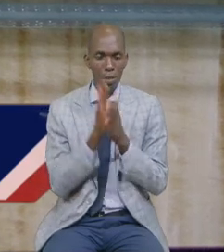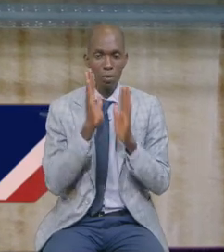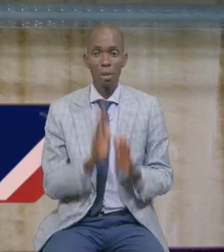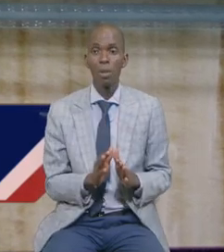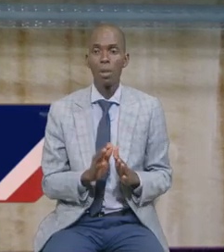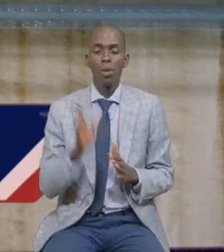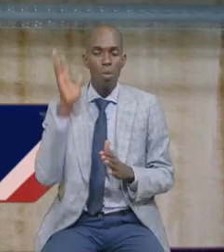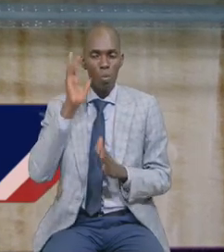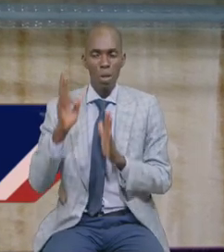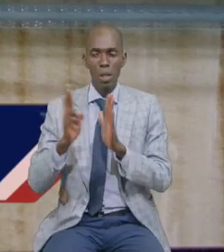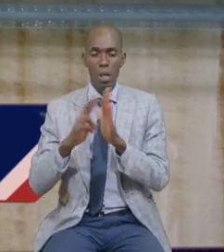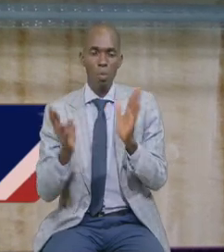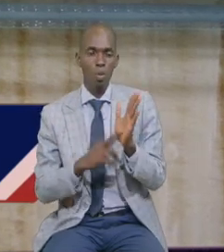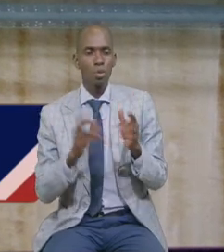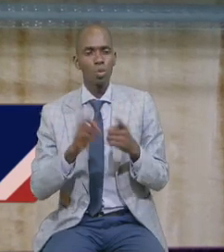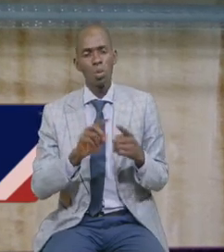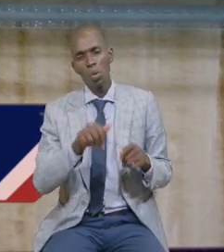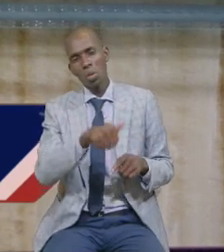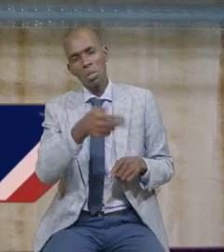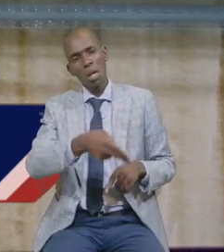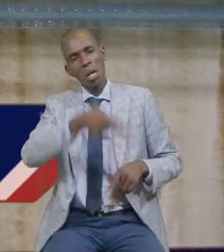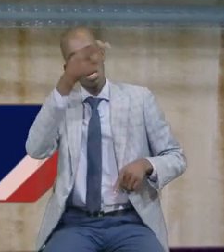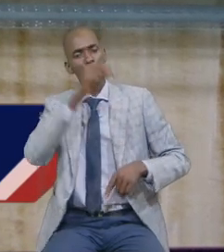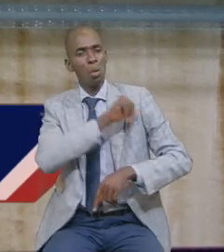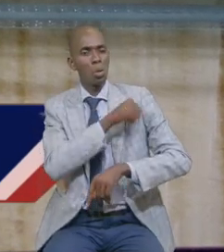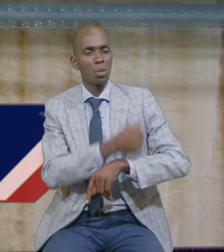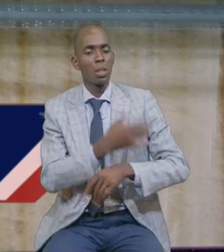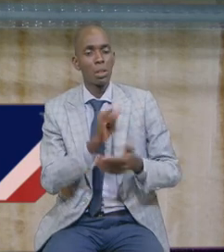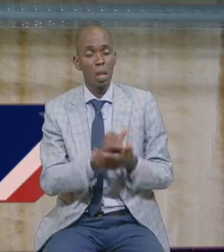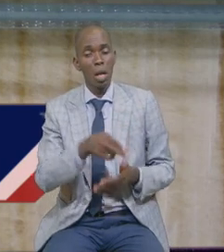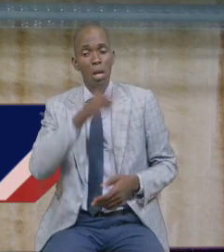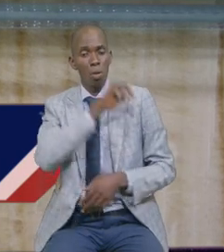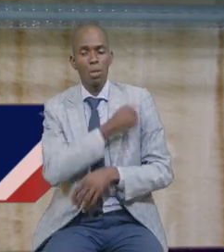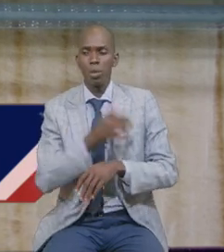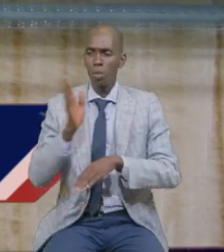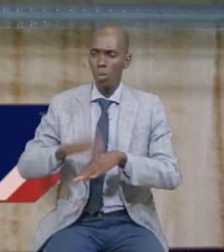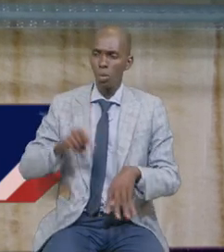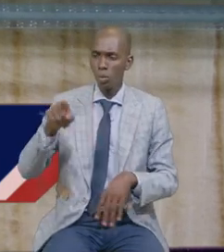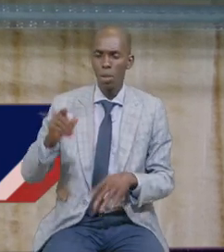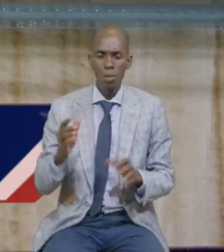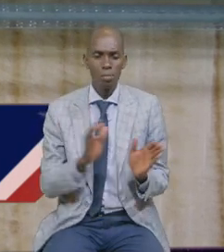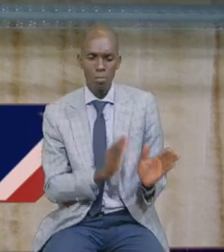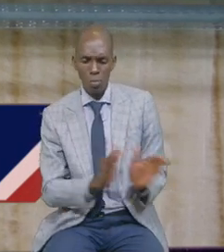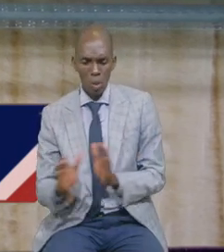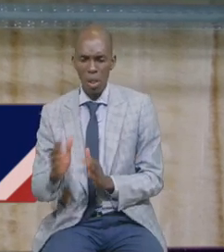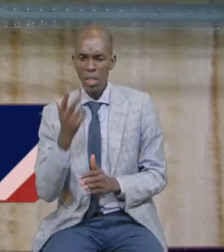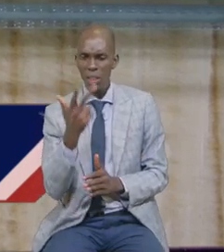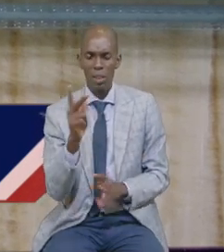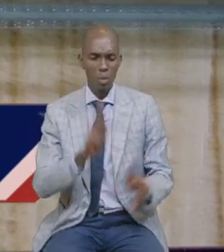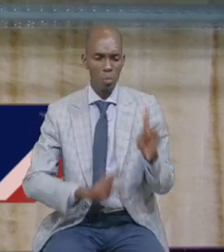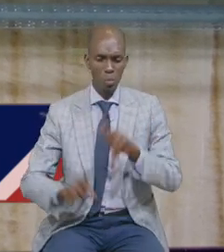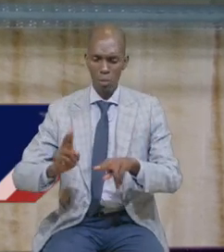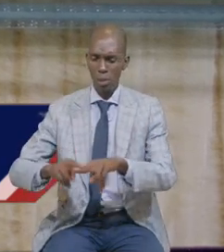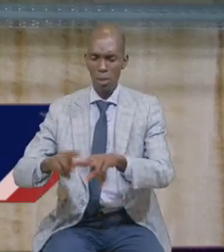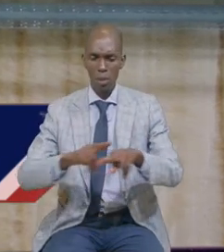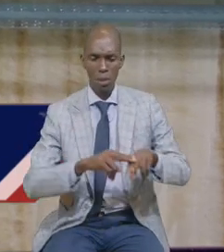you to higher authorities, and the authority calls you. He has a panel already, three of them there, and